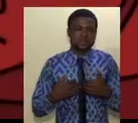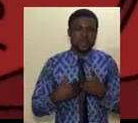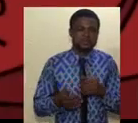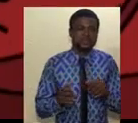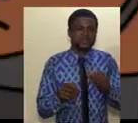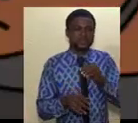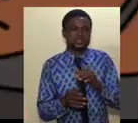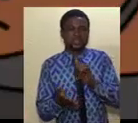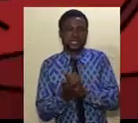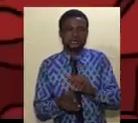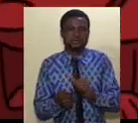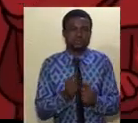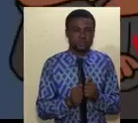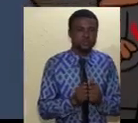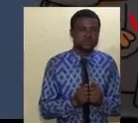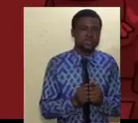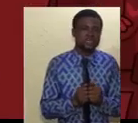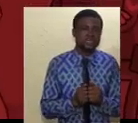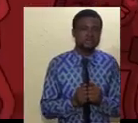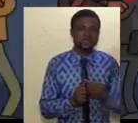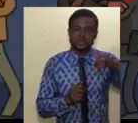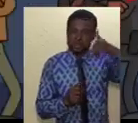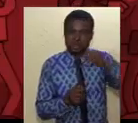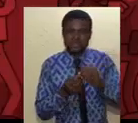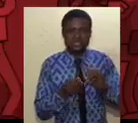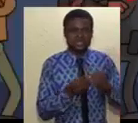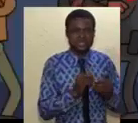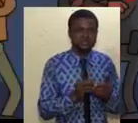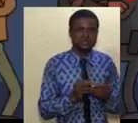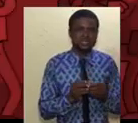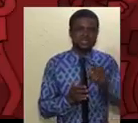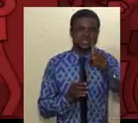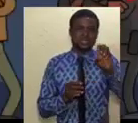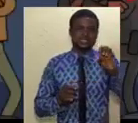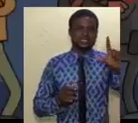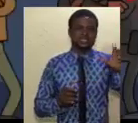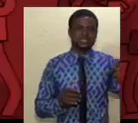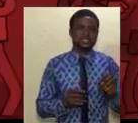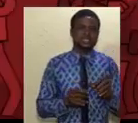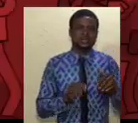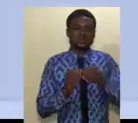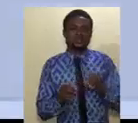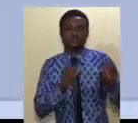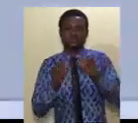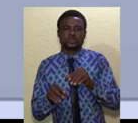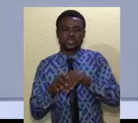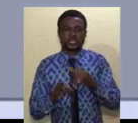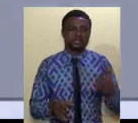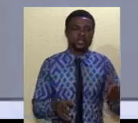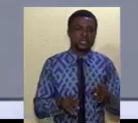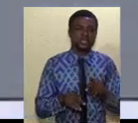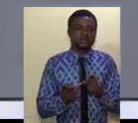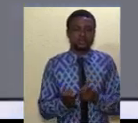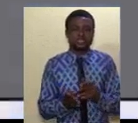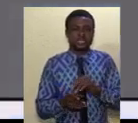Police Division, informing them of the case. The police thereafter joined the team and rescued Dele. Dele was put in a